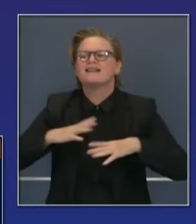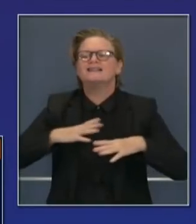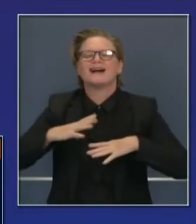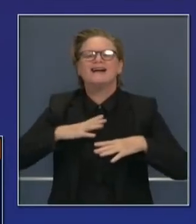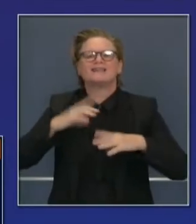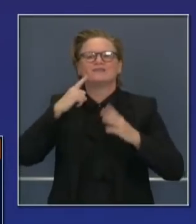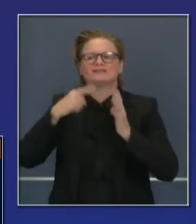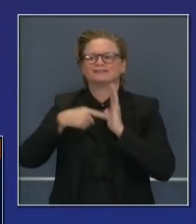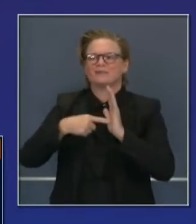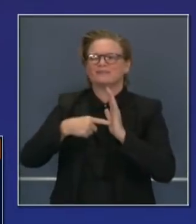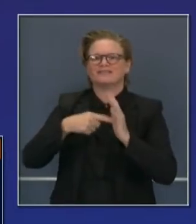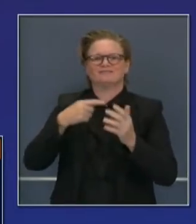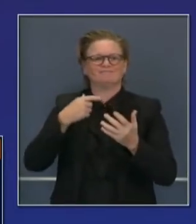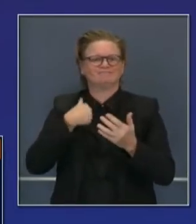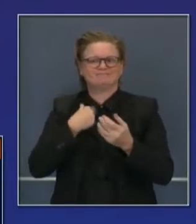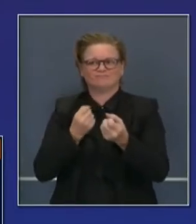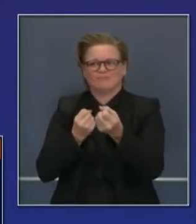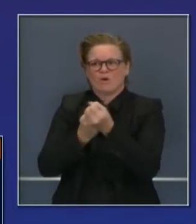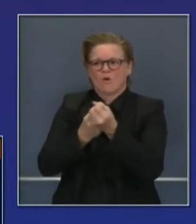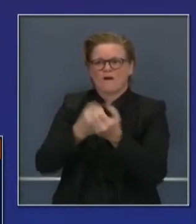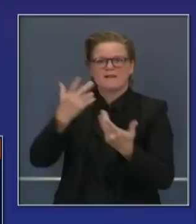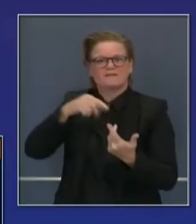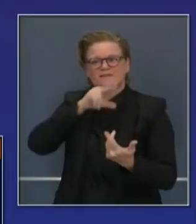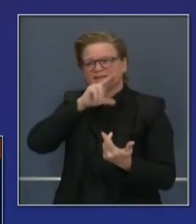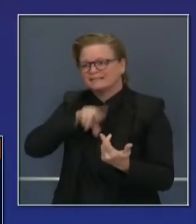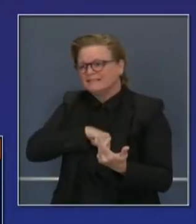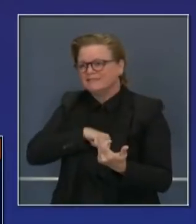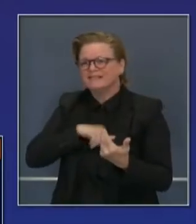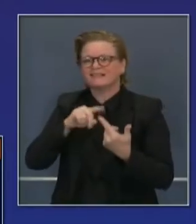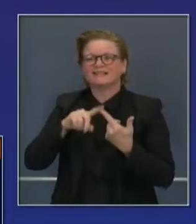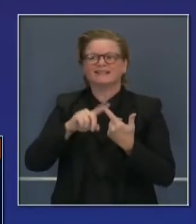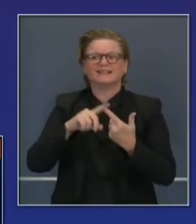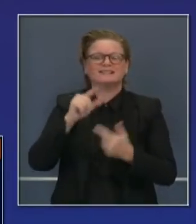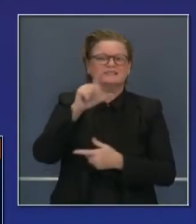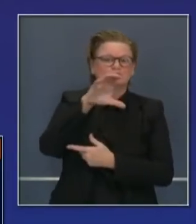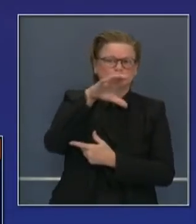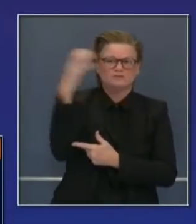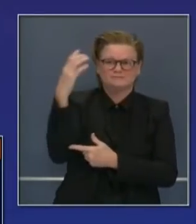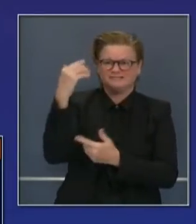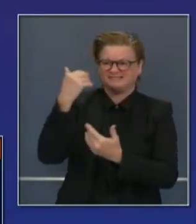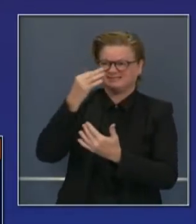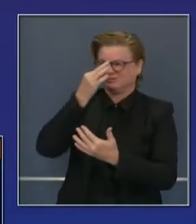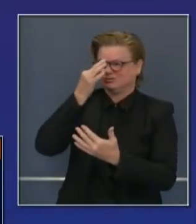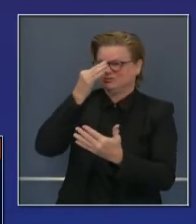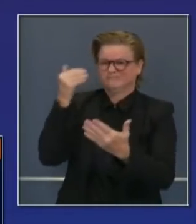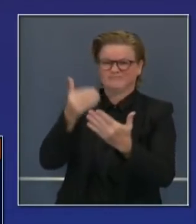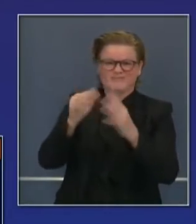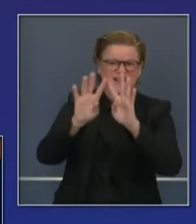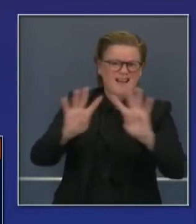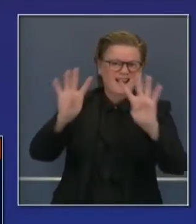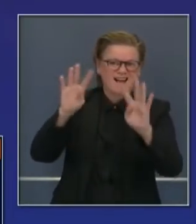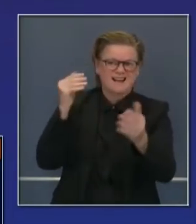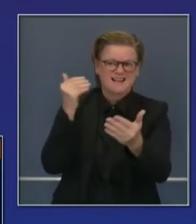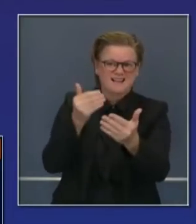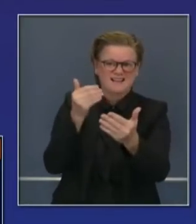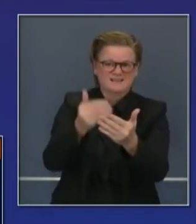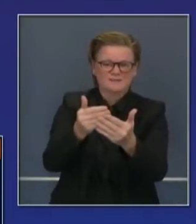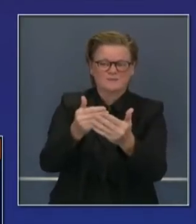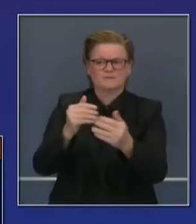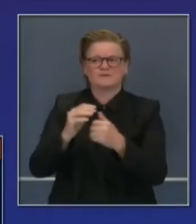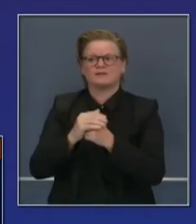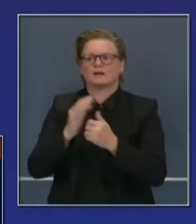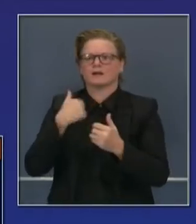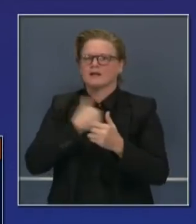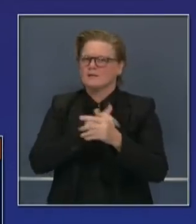Thanksgiving, holidays, we move into Christmas, Hanukkah, the rest of the year. I just want to remind people of some of the things this state